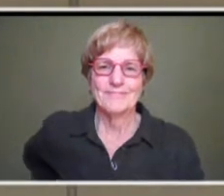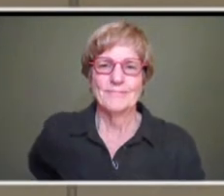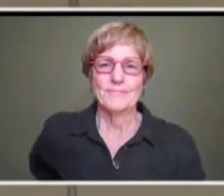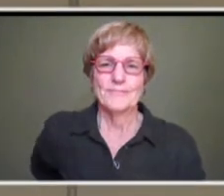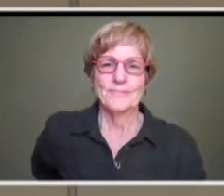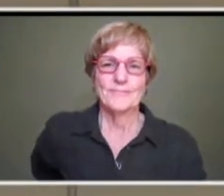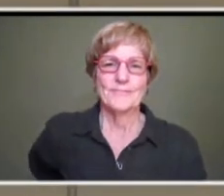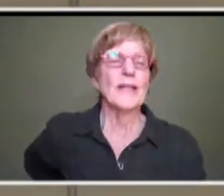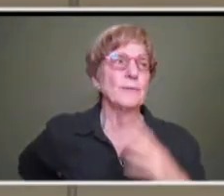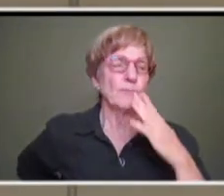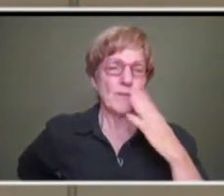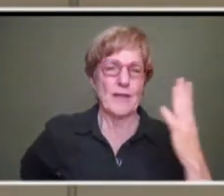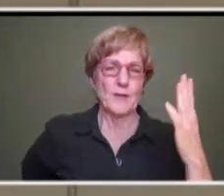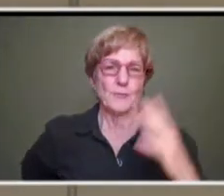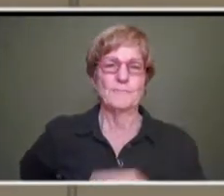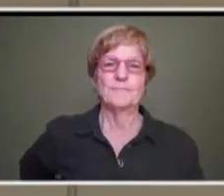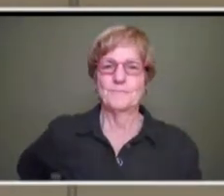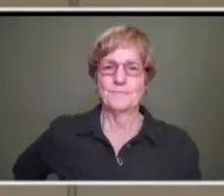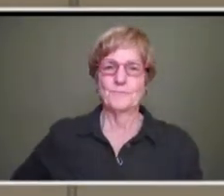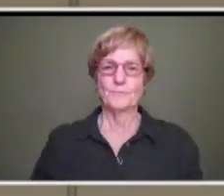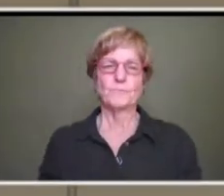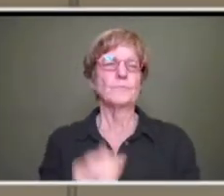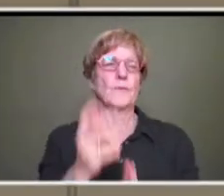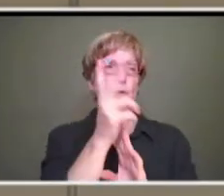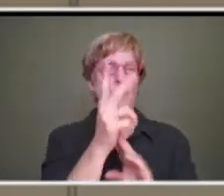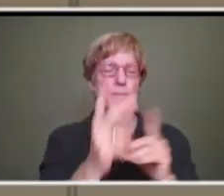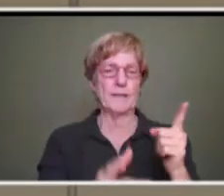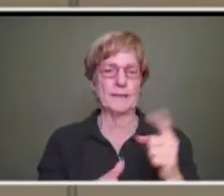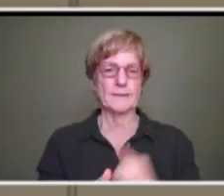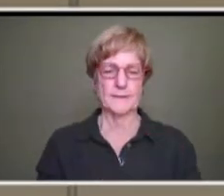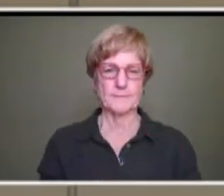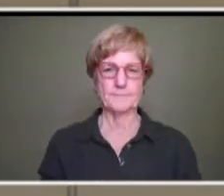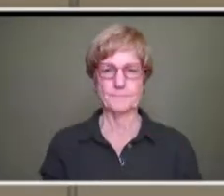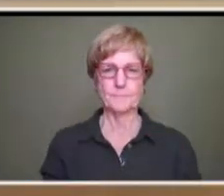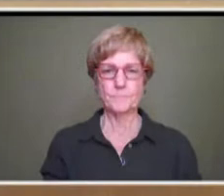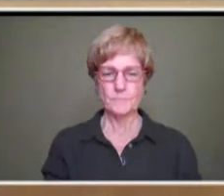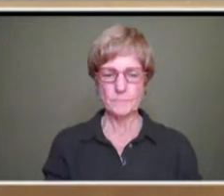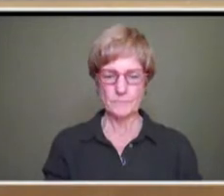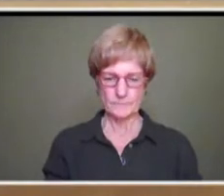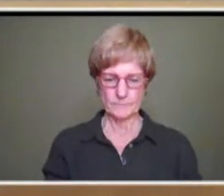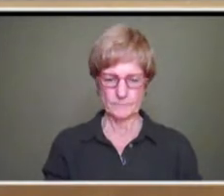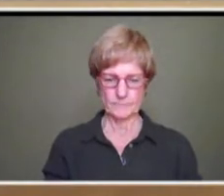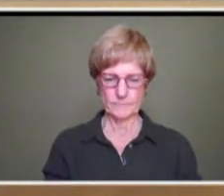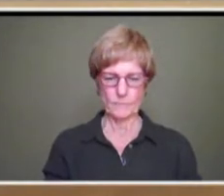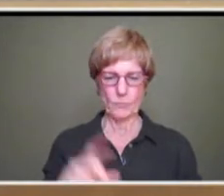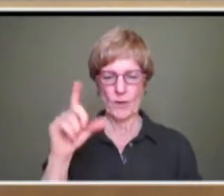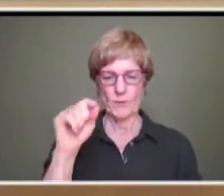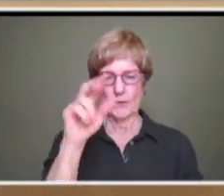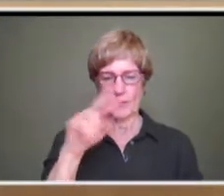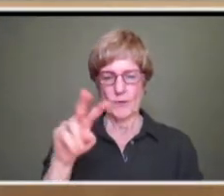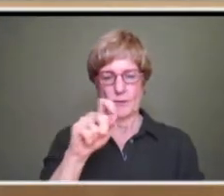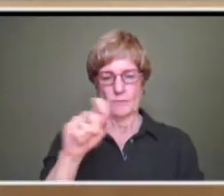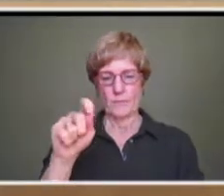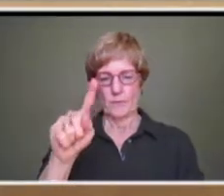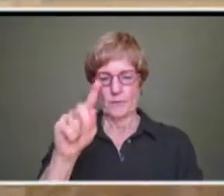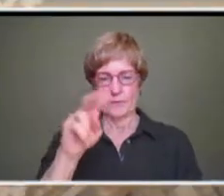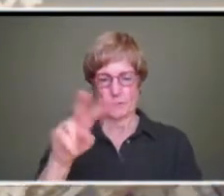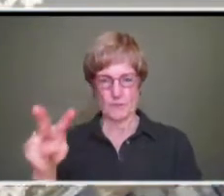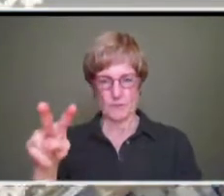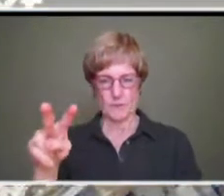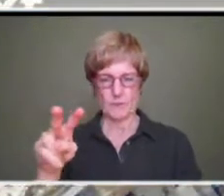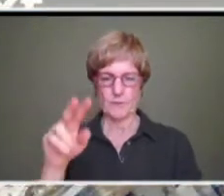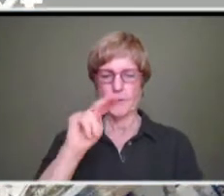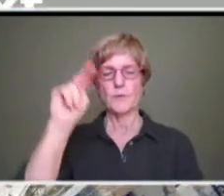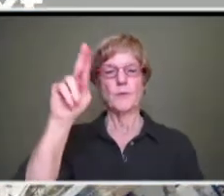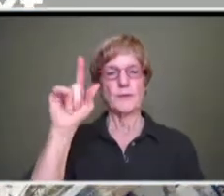thank you yeah three minutes after all right yep we'll be quick 2022 122 uh it's on North